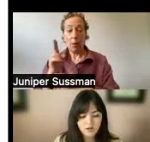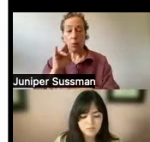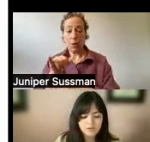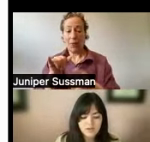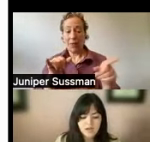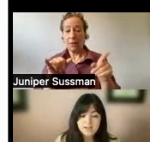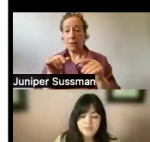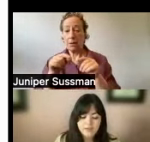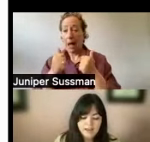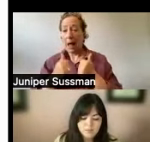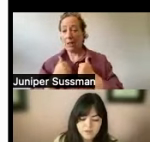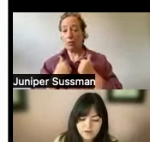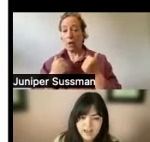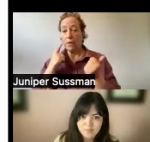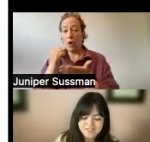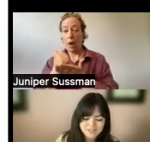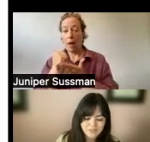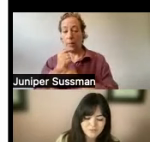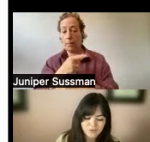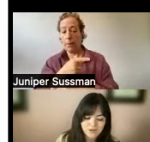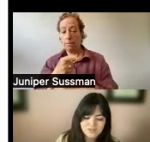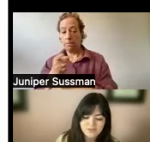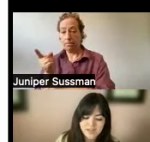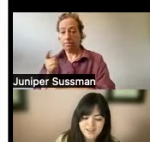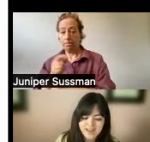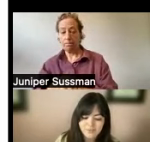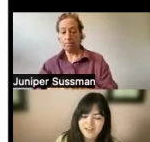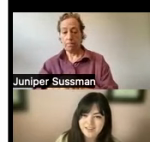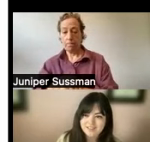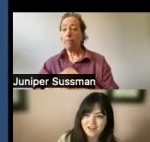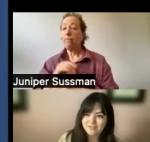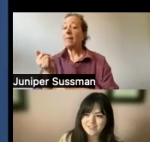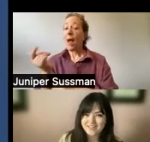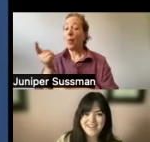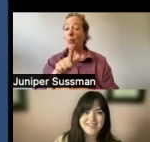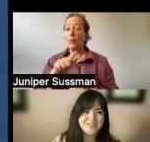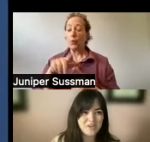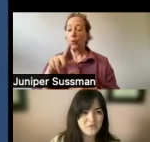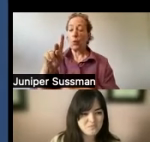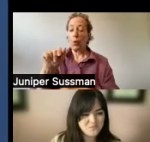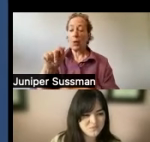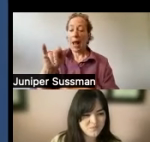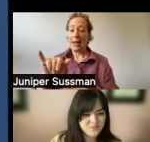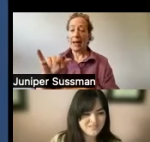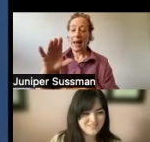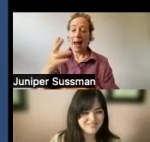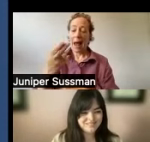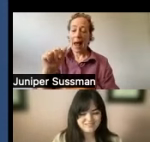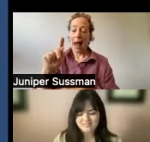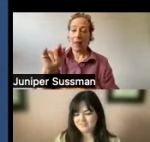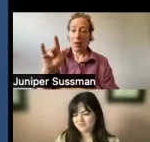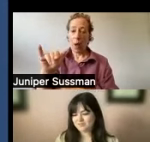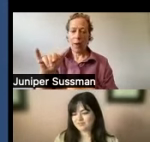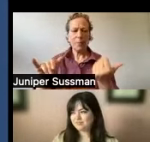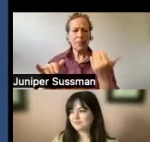ncmlp@gwu.edu for help. And with that, I am very happy to yield the floor to Katie Hathaway to kick us off. Katie, it's all you. Thank you,